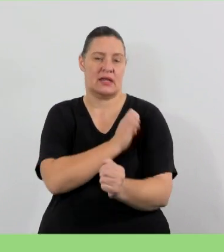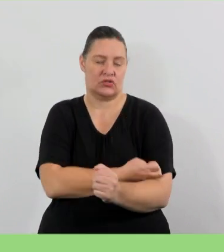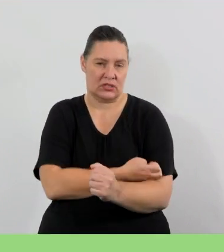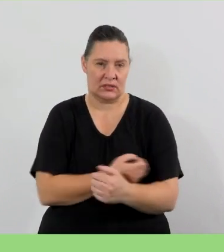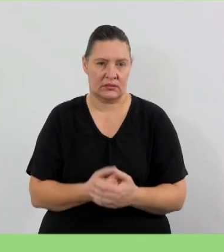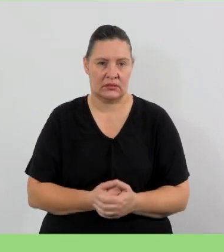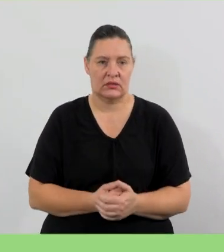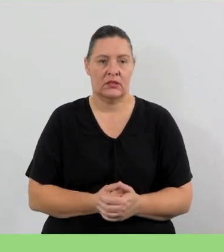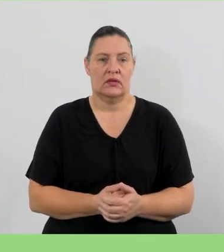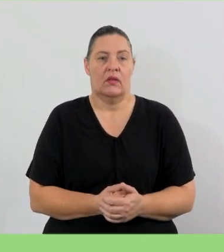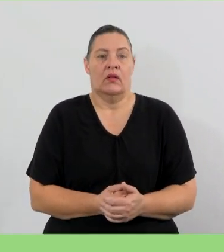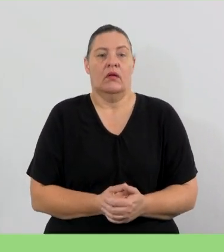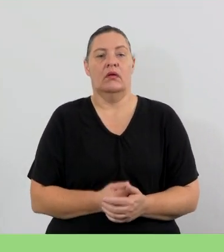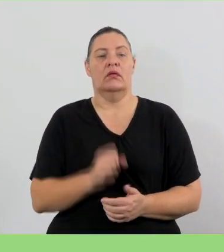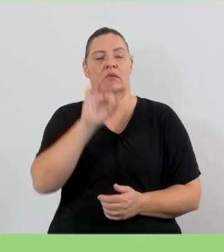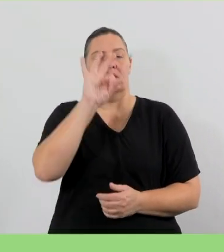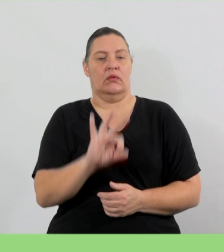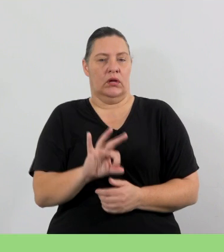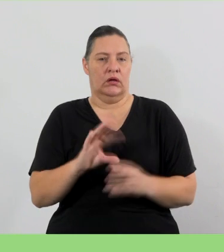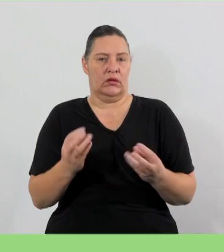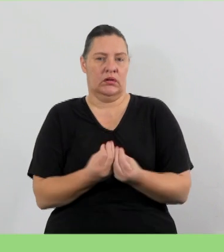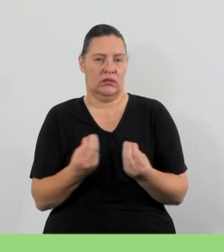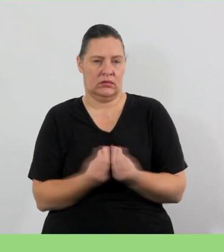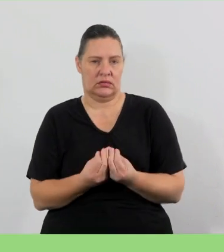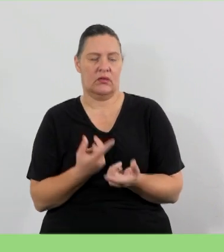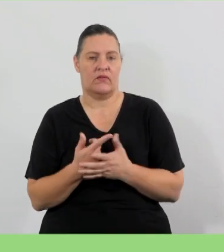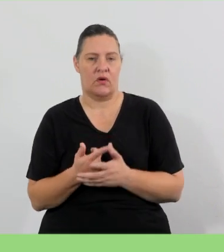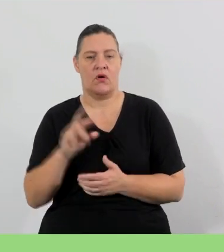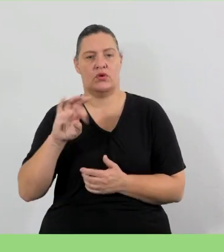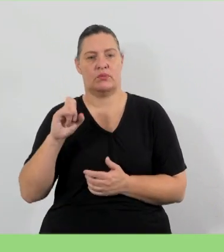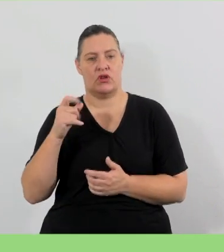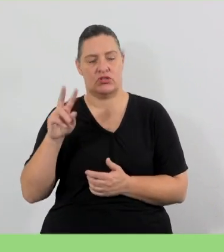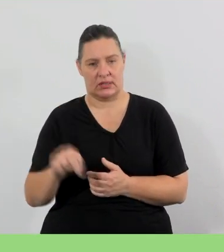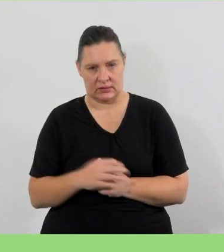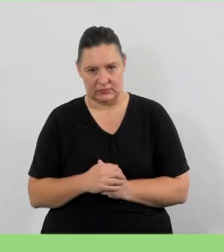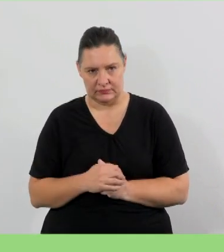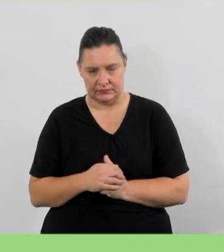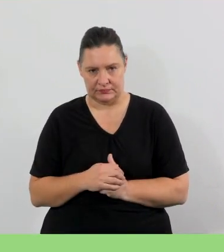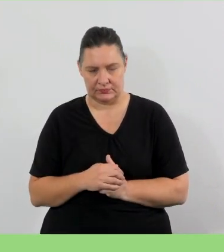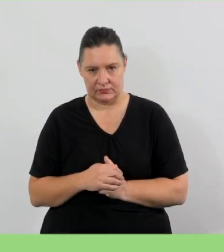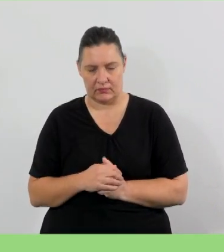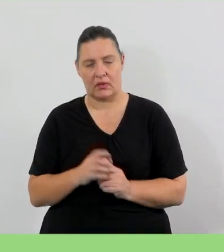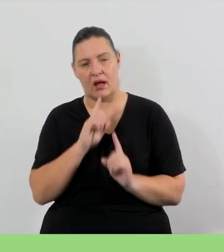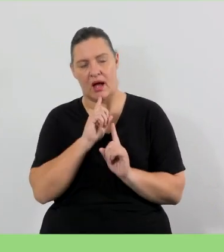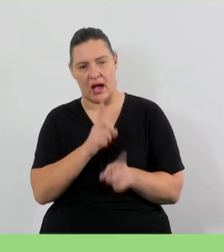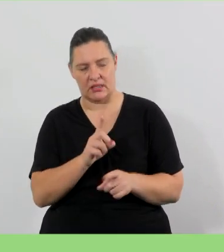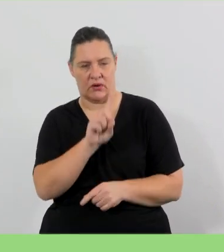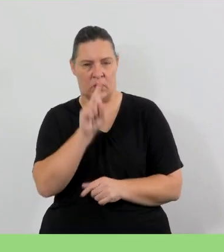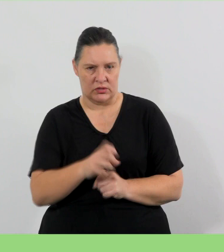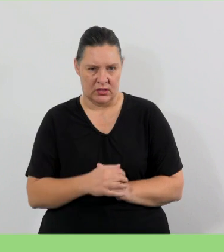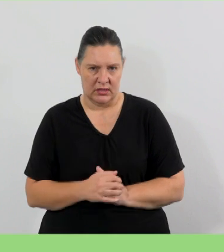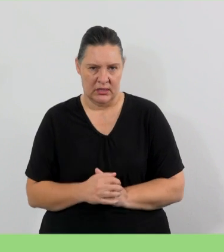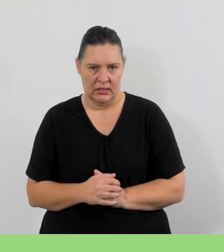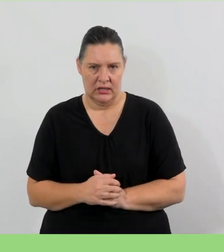which is energy. So these are the three products of respiration. That is the answer to